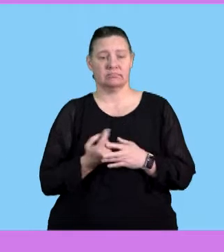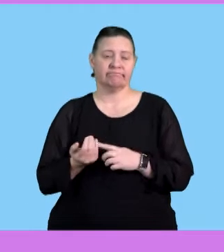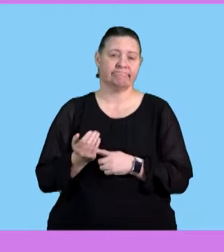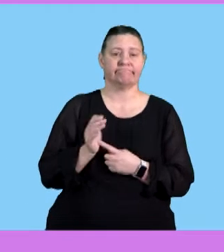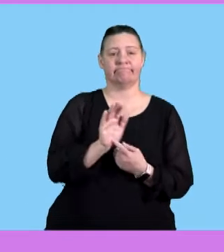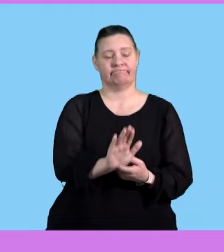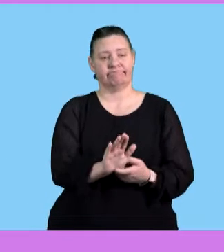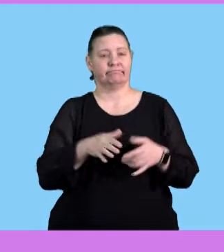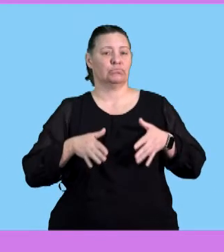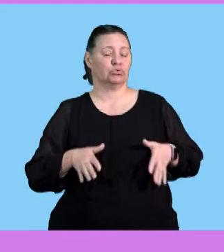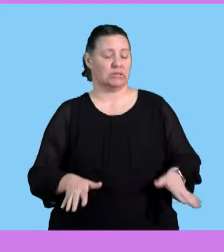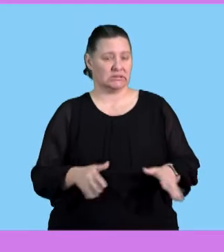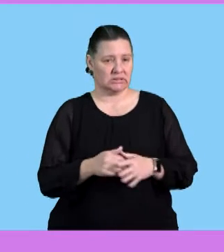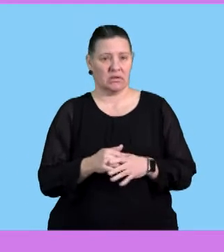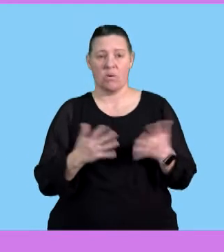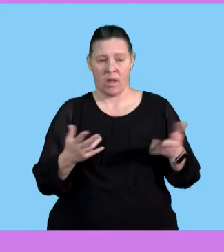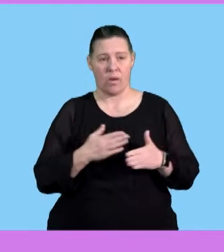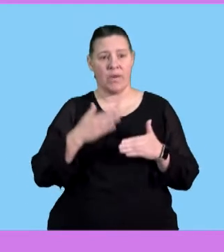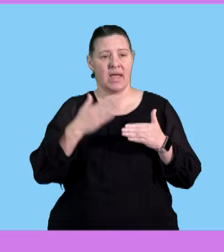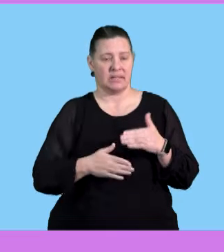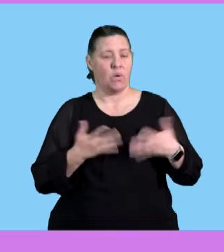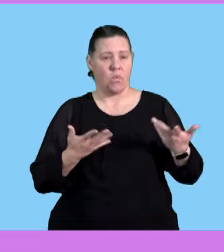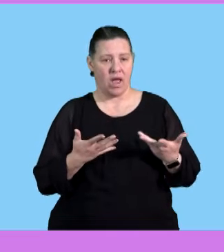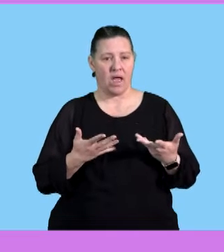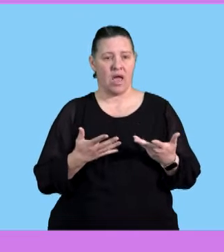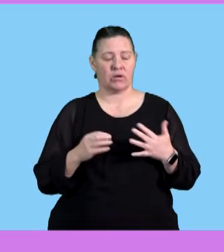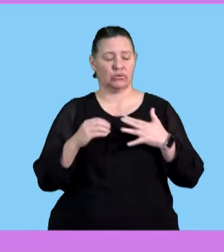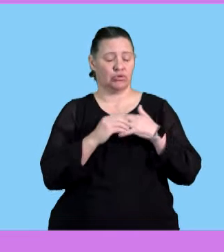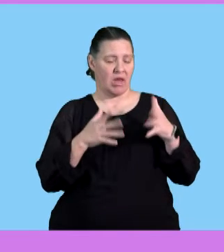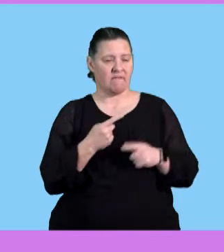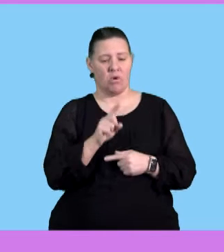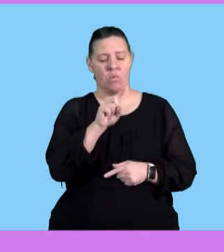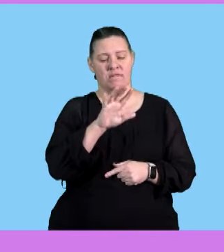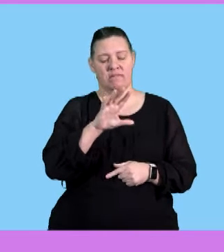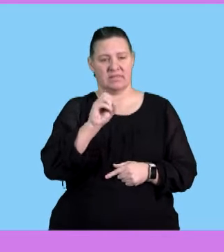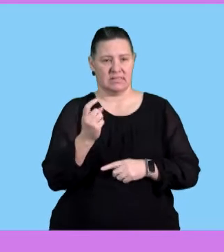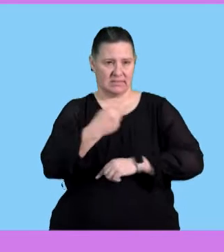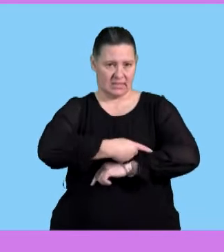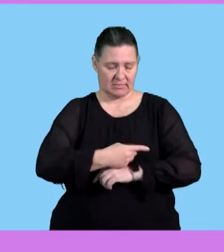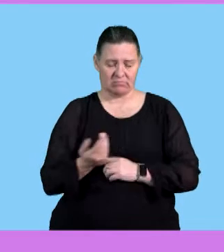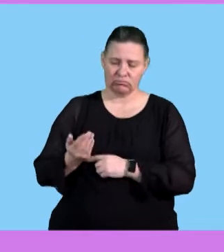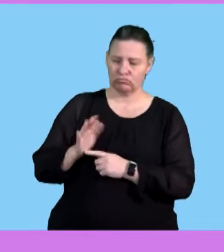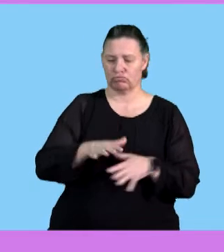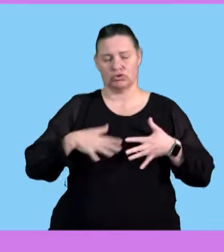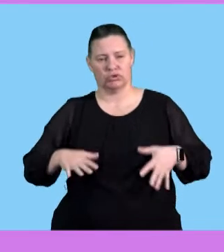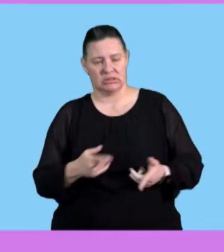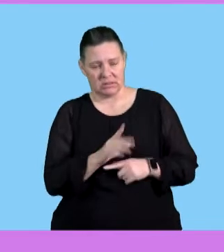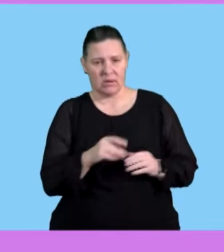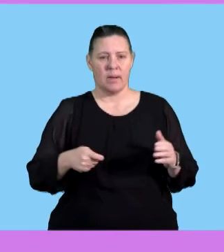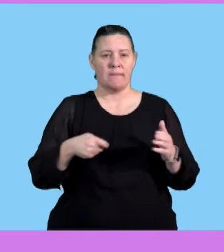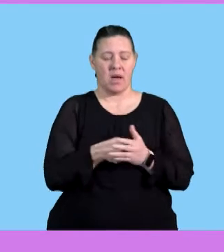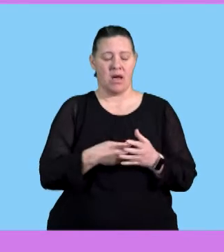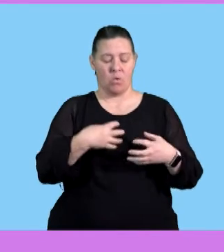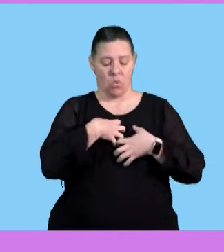then exhibits her dresses on weekends at a local jeweler for 150 Rand a day.